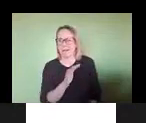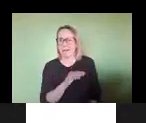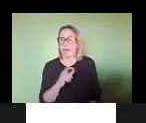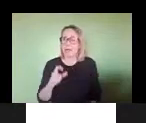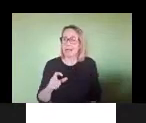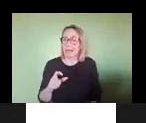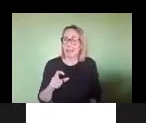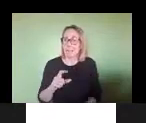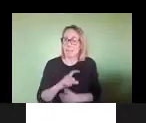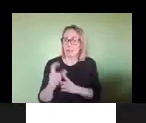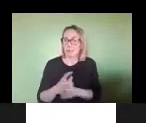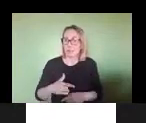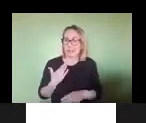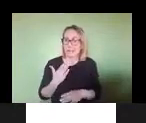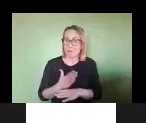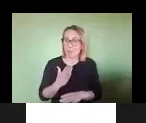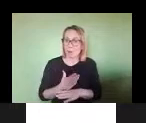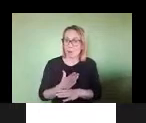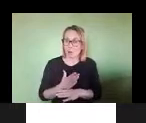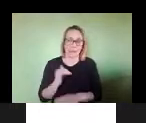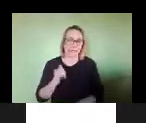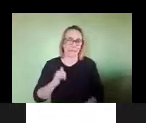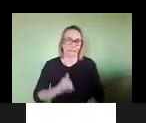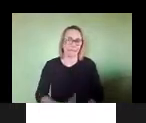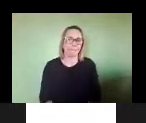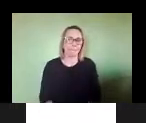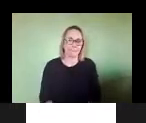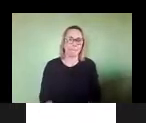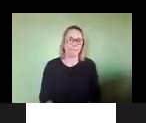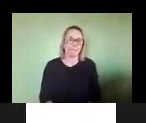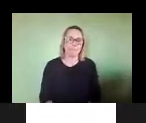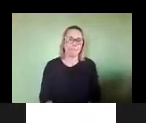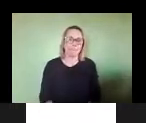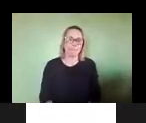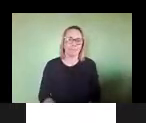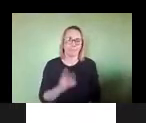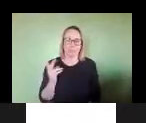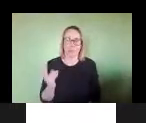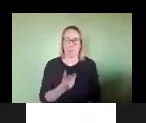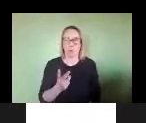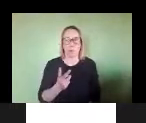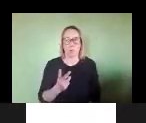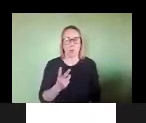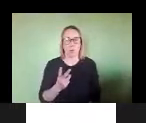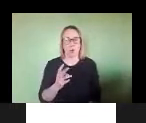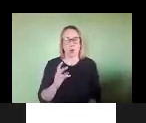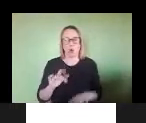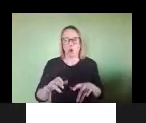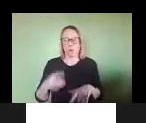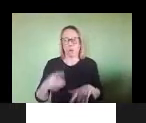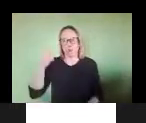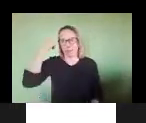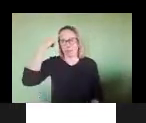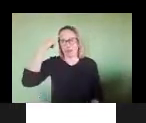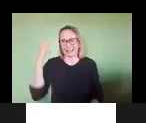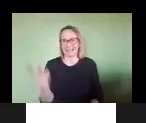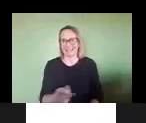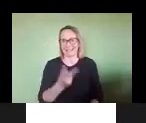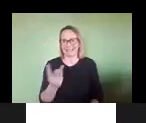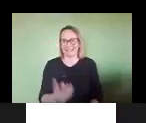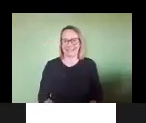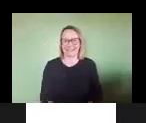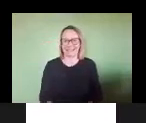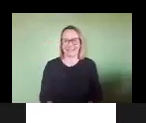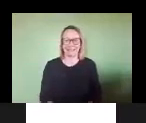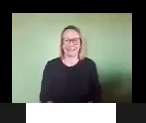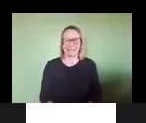living worker for Western Bartonshire. Yeah, Good. Callum and Emma are the computer brains. Good, good. So what